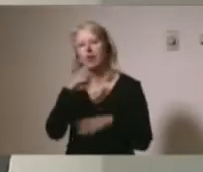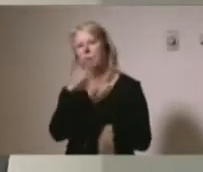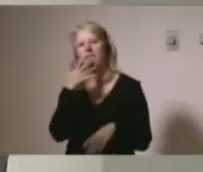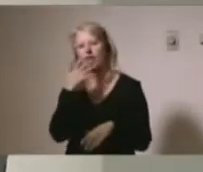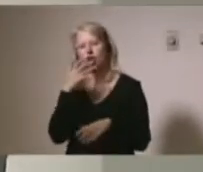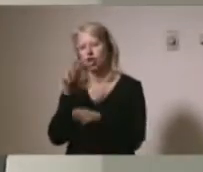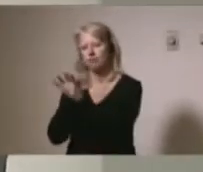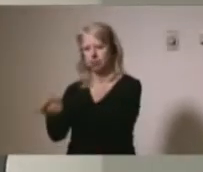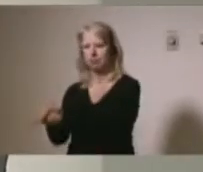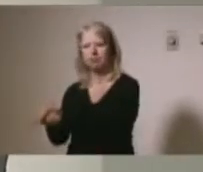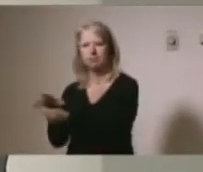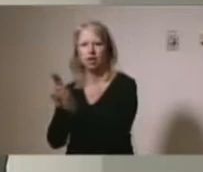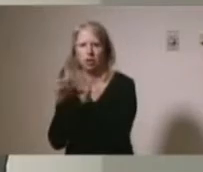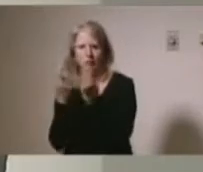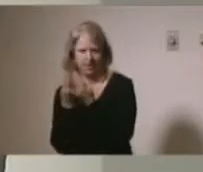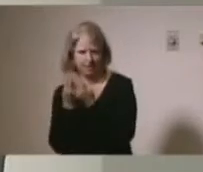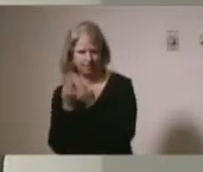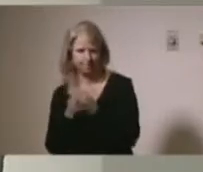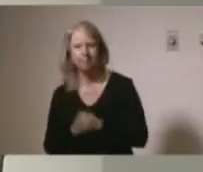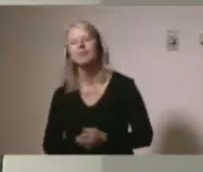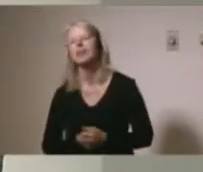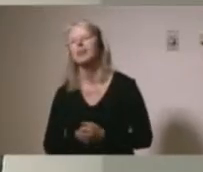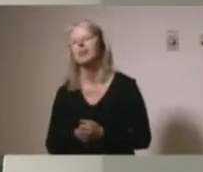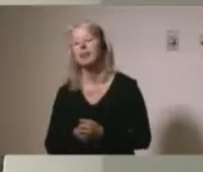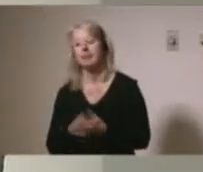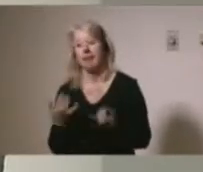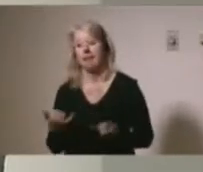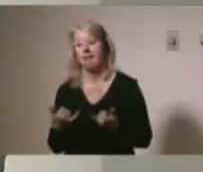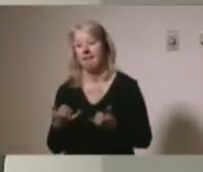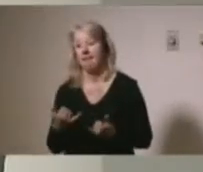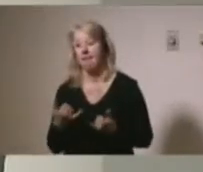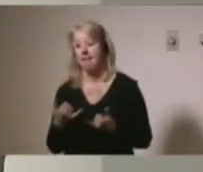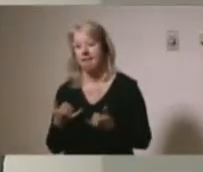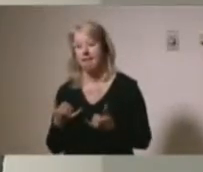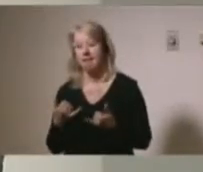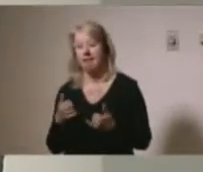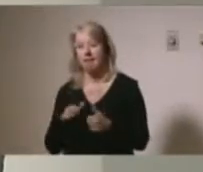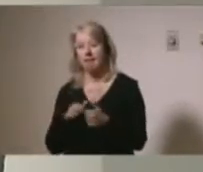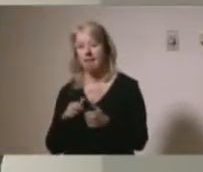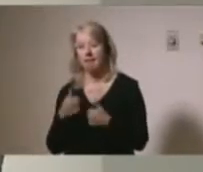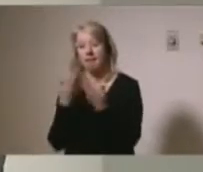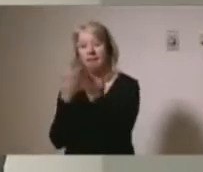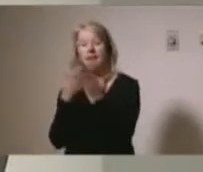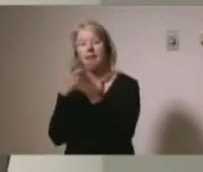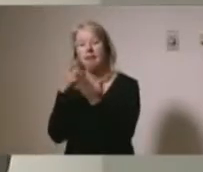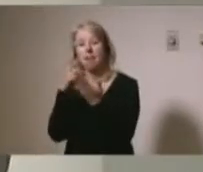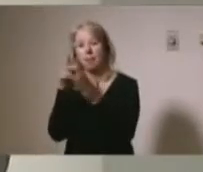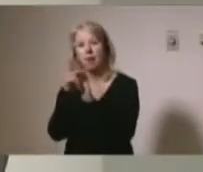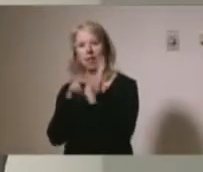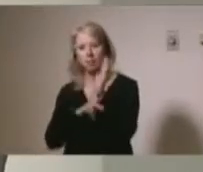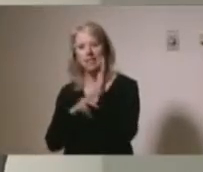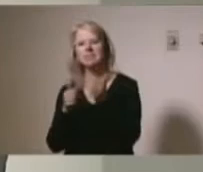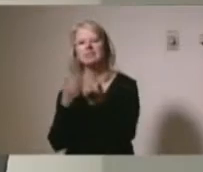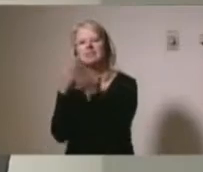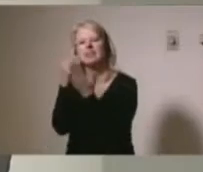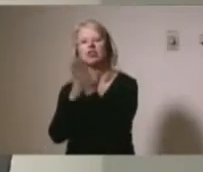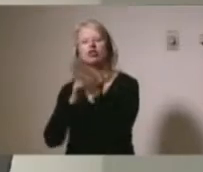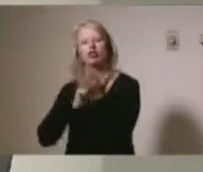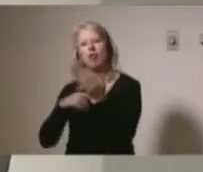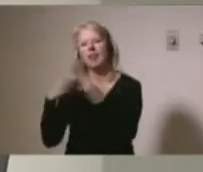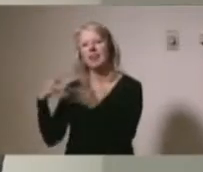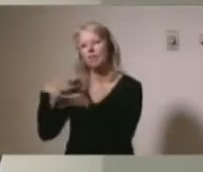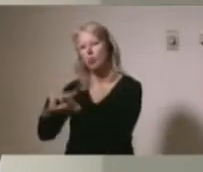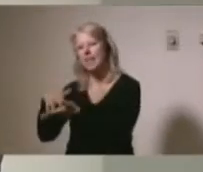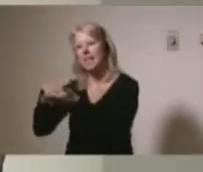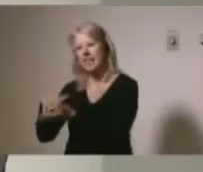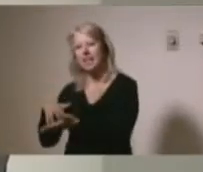the unions. Currently, there is a bill before Parliament to continue doing this by weakening